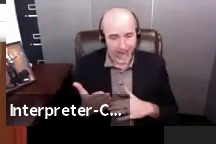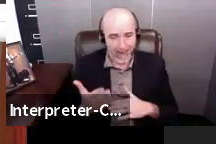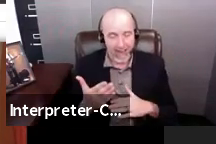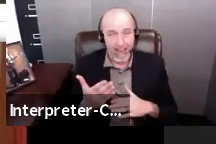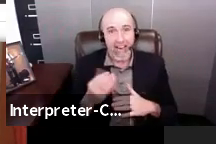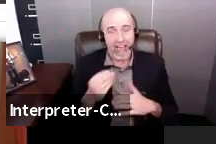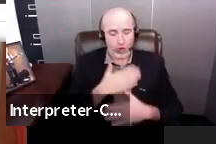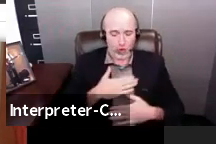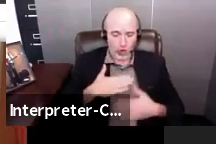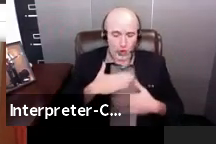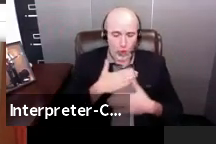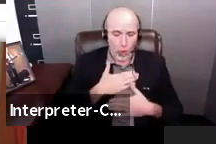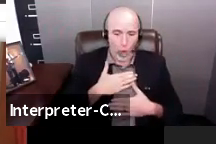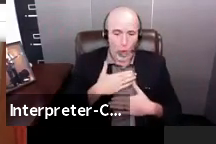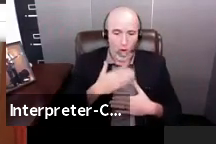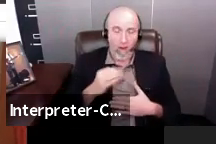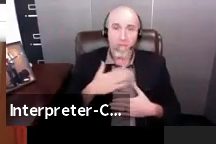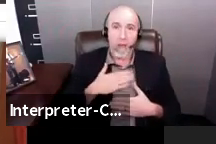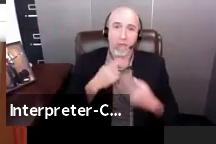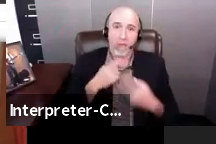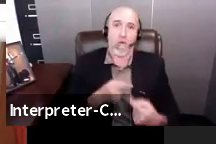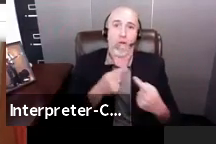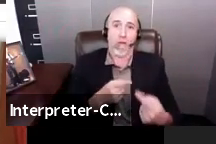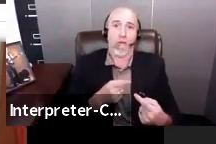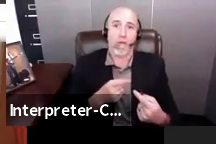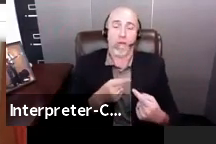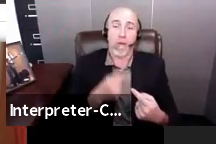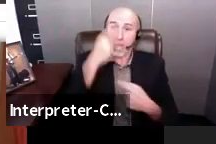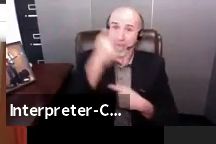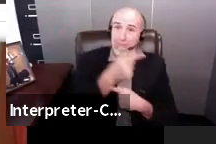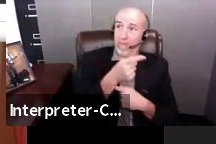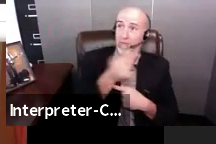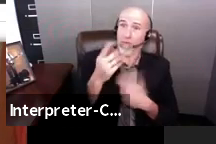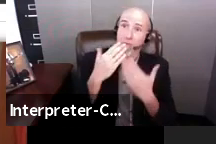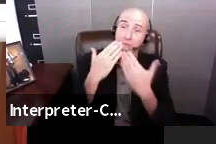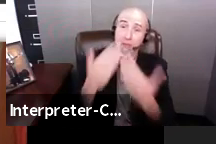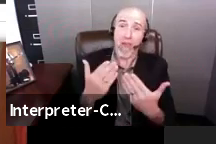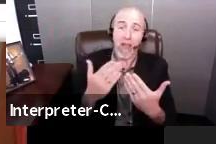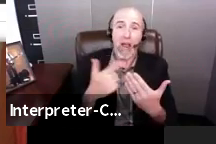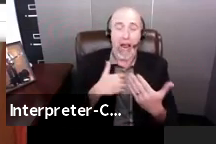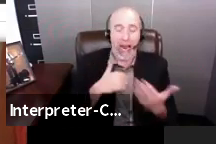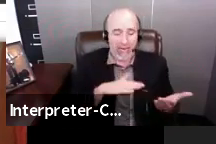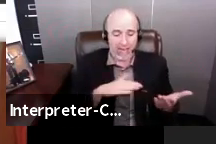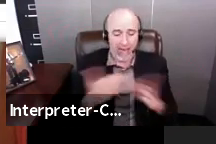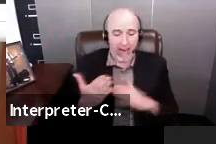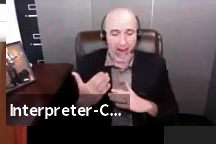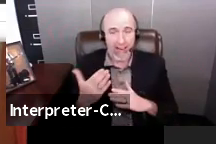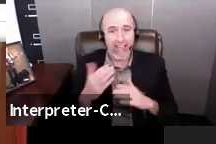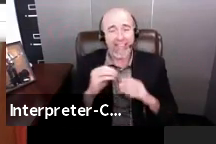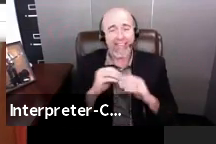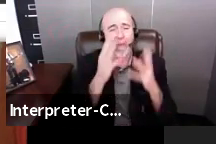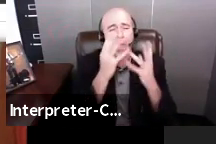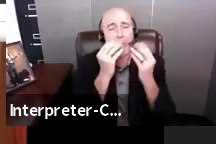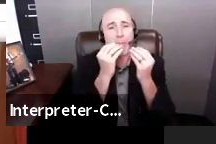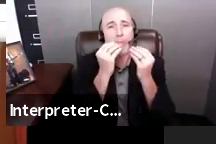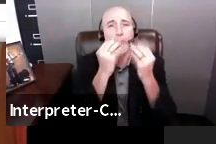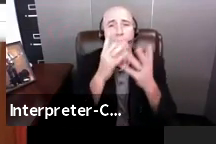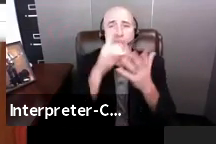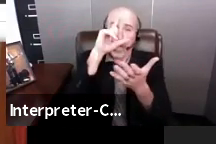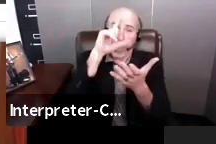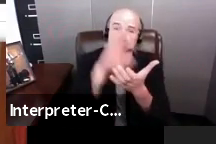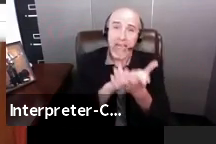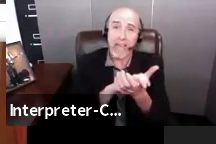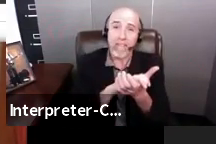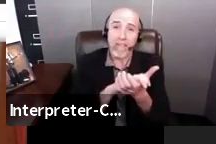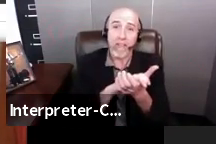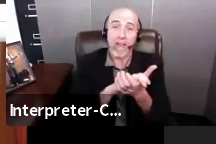joy of struggle. Thanks to you, I die in the beautiful belief that